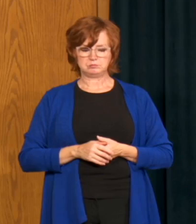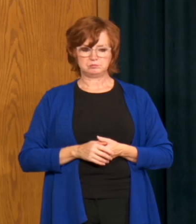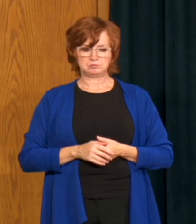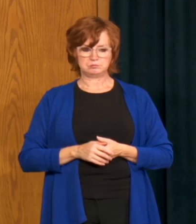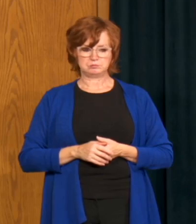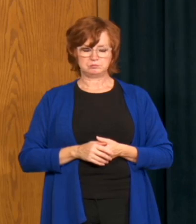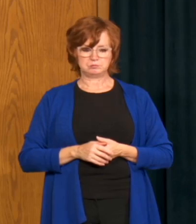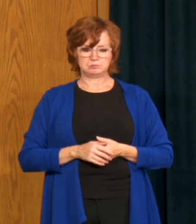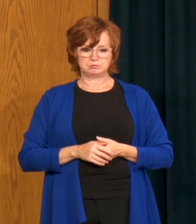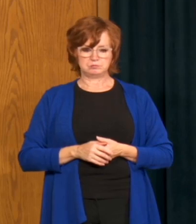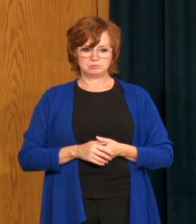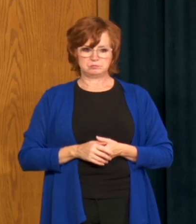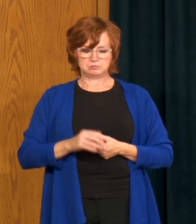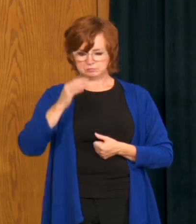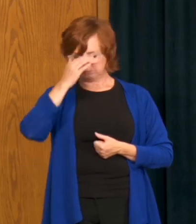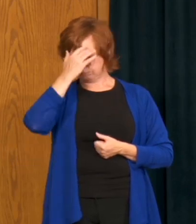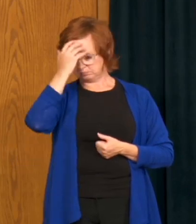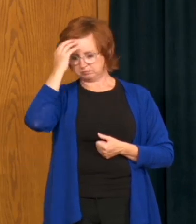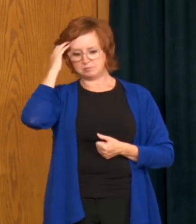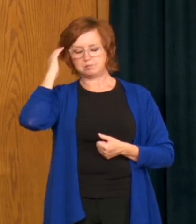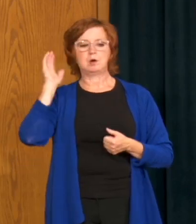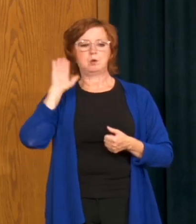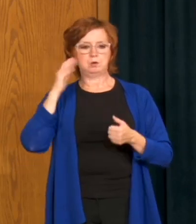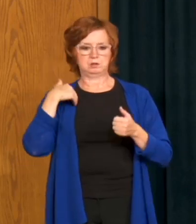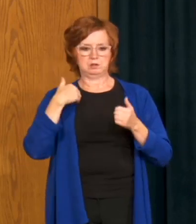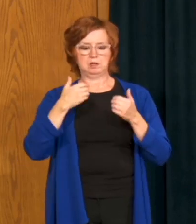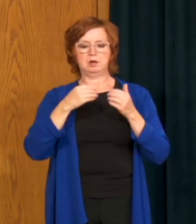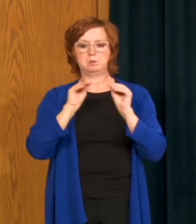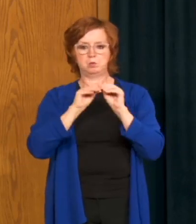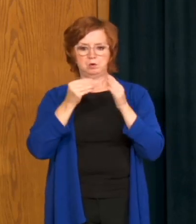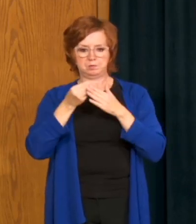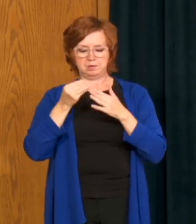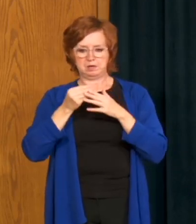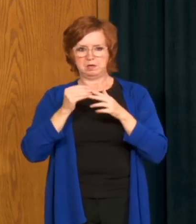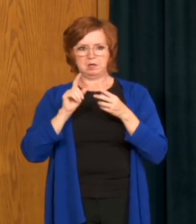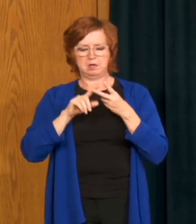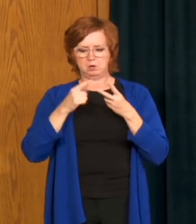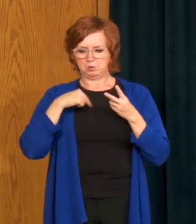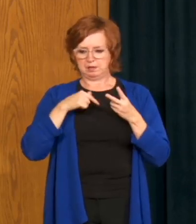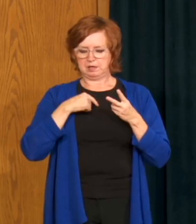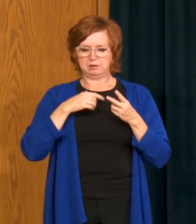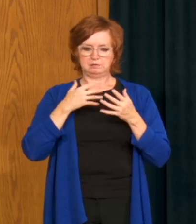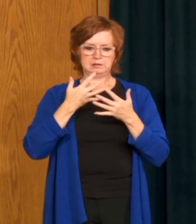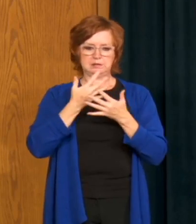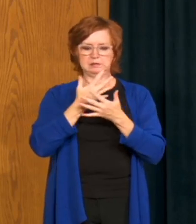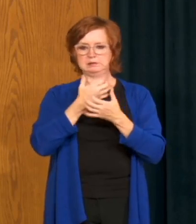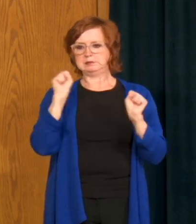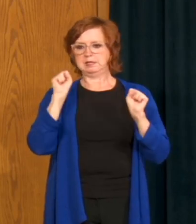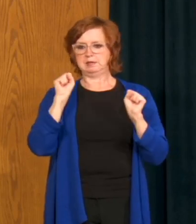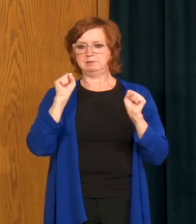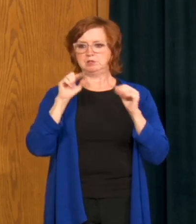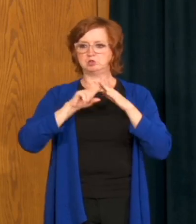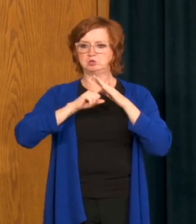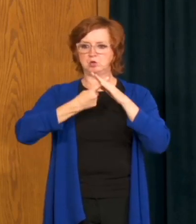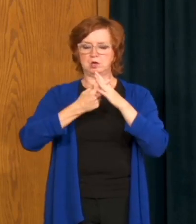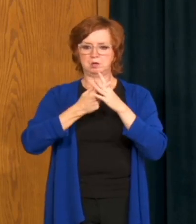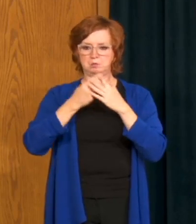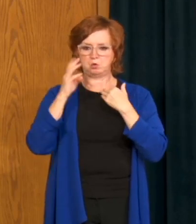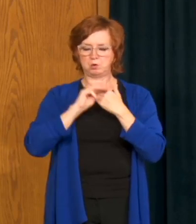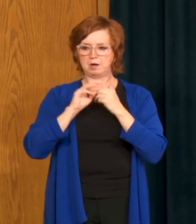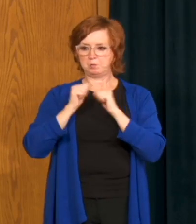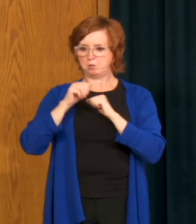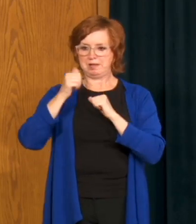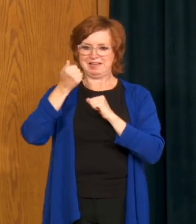flowing through this Safe Restart program that we have signed, the $19 billion program that we have signed with the federal government.